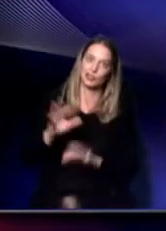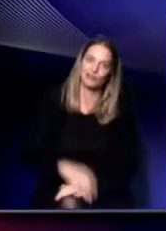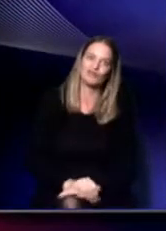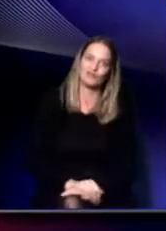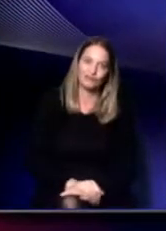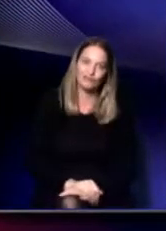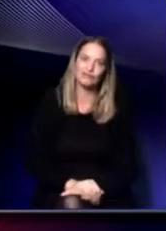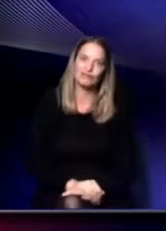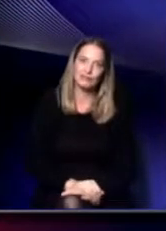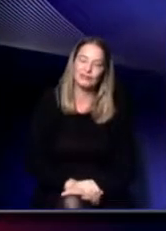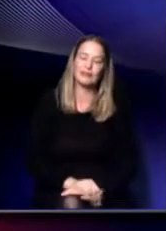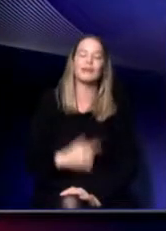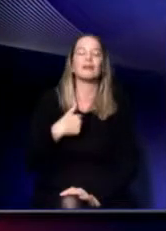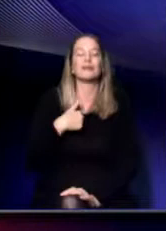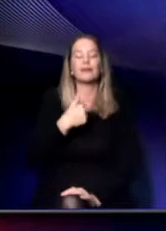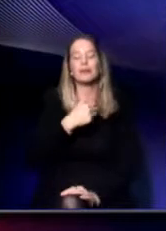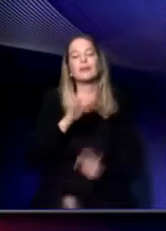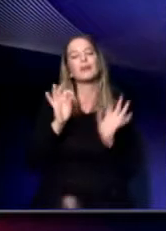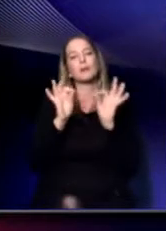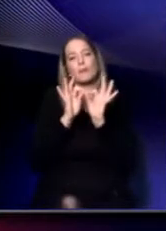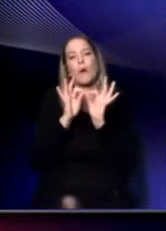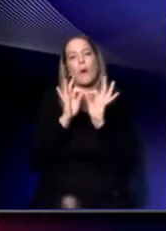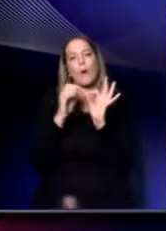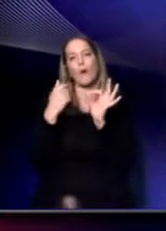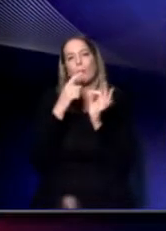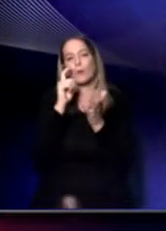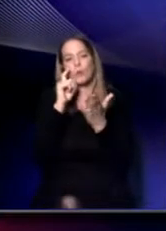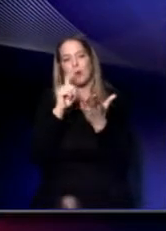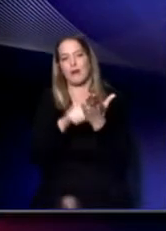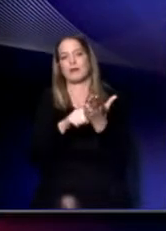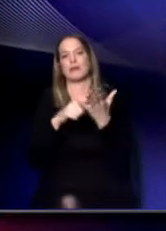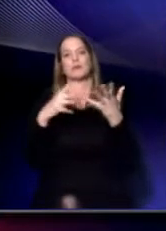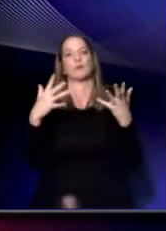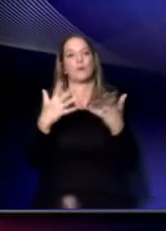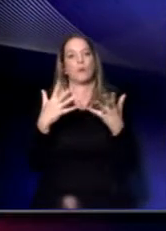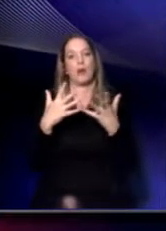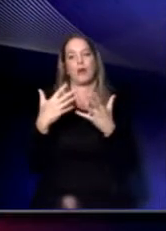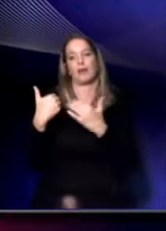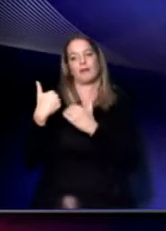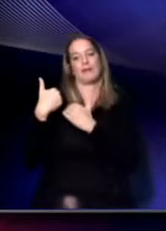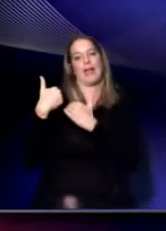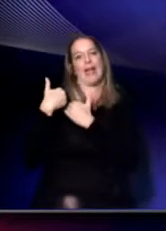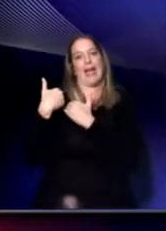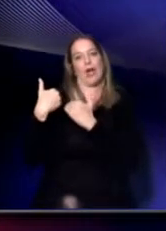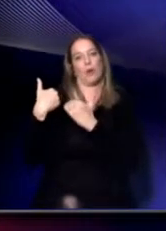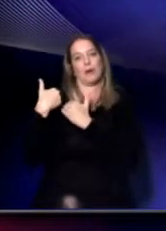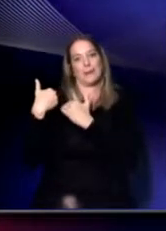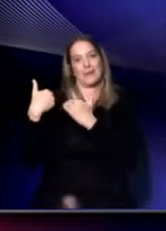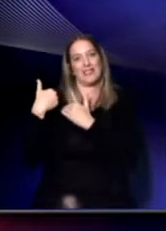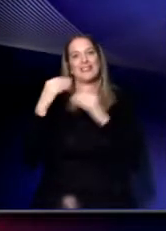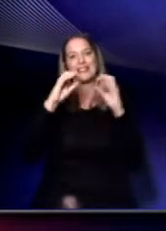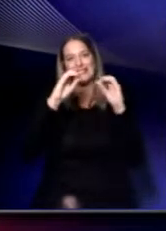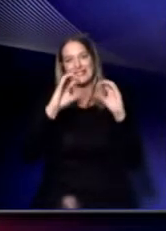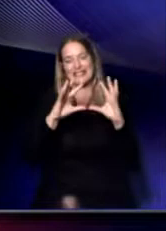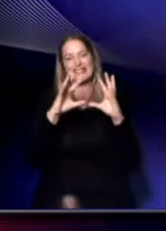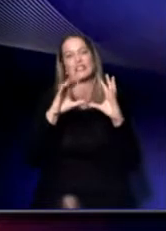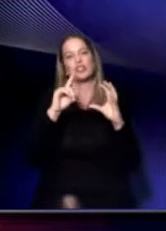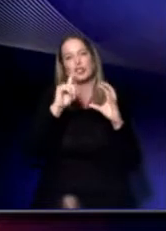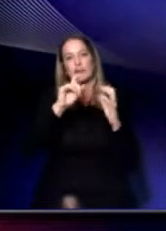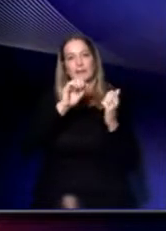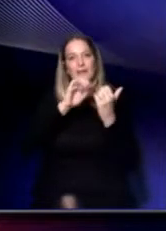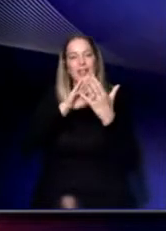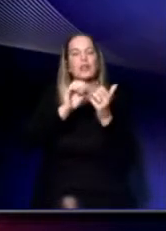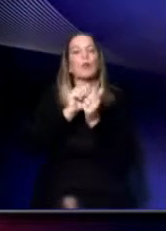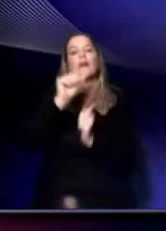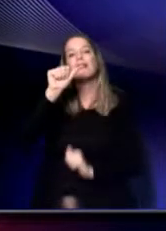One thing that we need to recognize then is that the accountability that PEAs face when it comes to AZ merit testing, should be put in